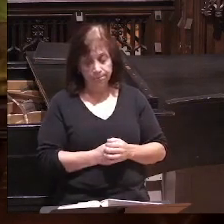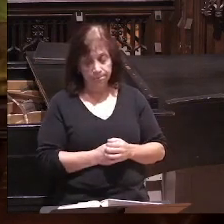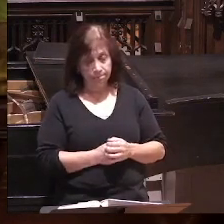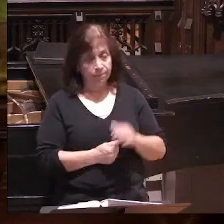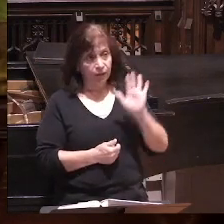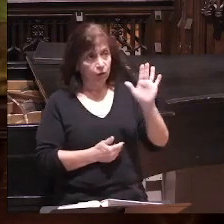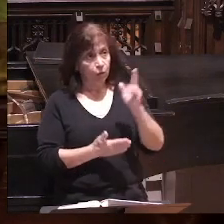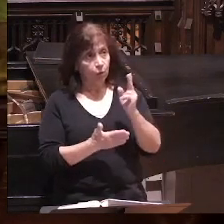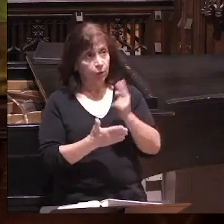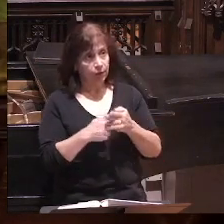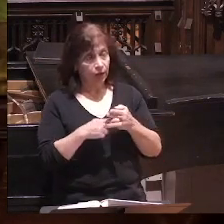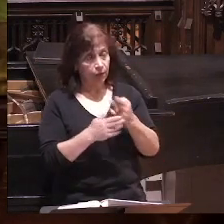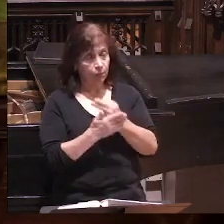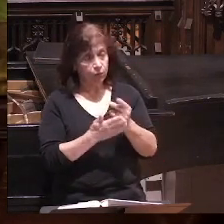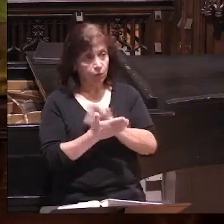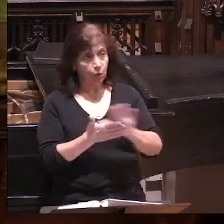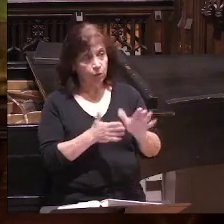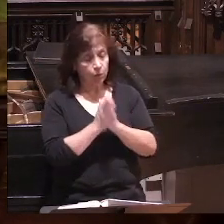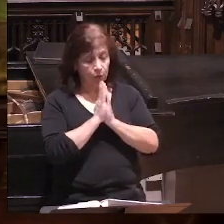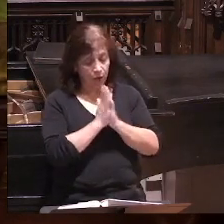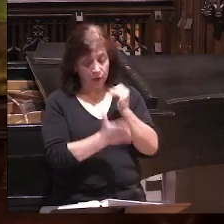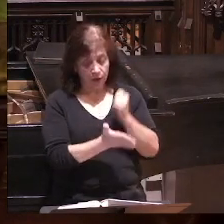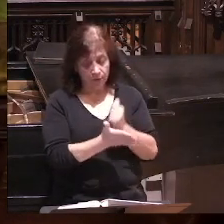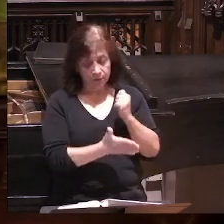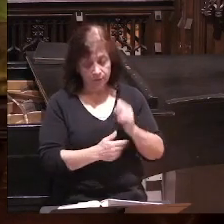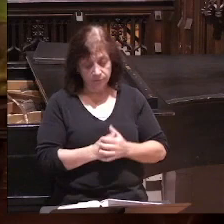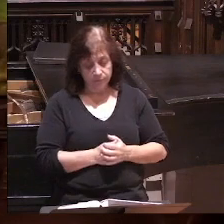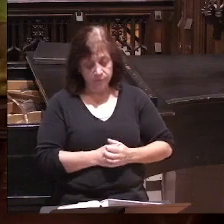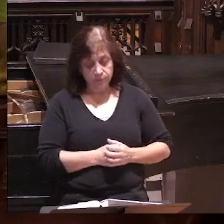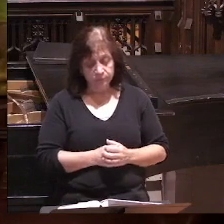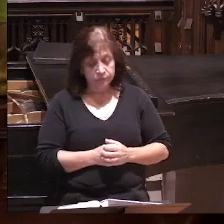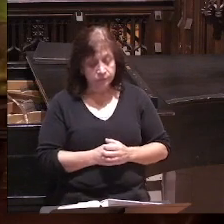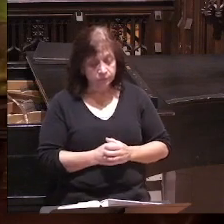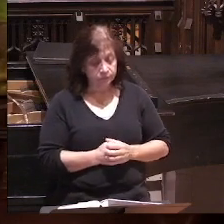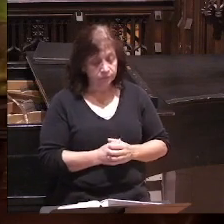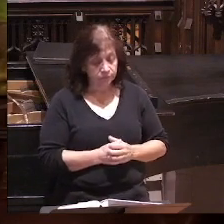In your holy name we pray, amen.